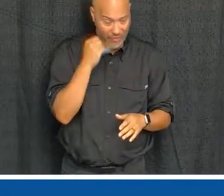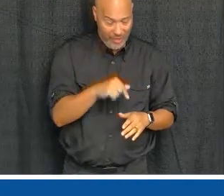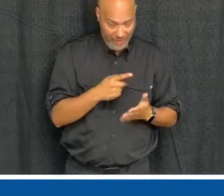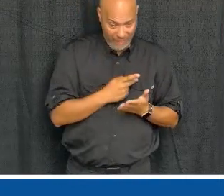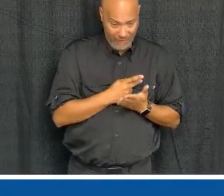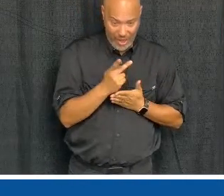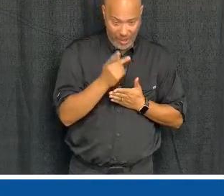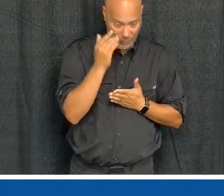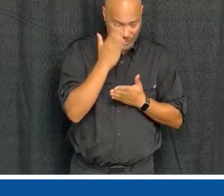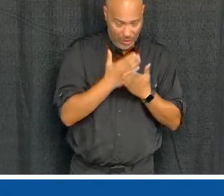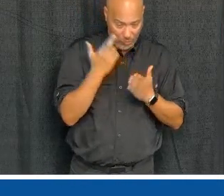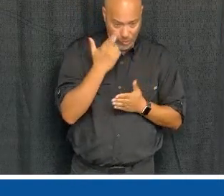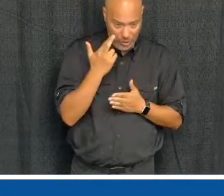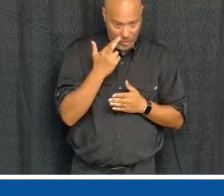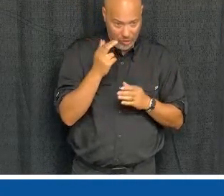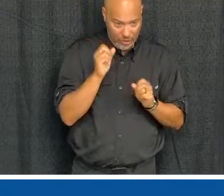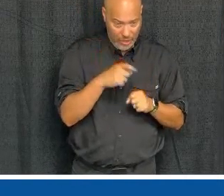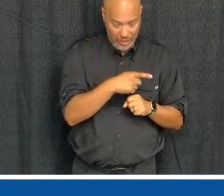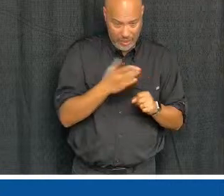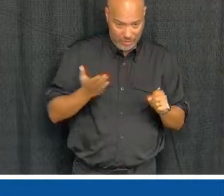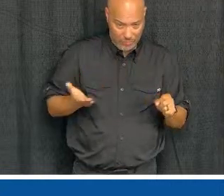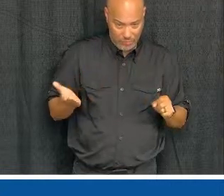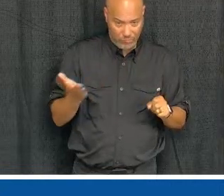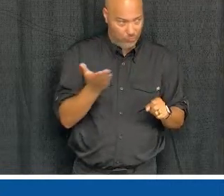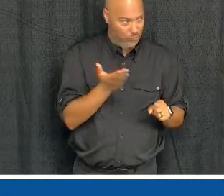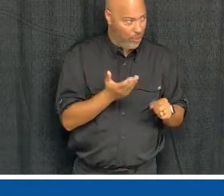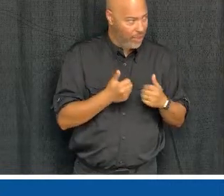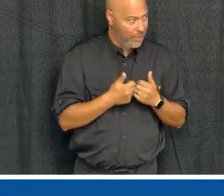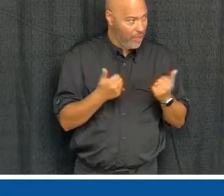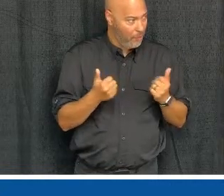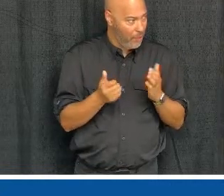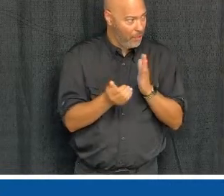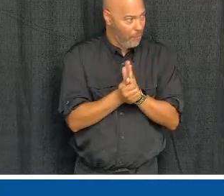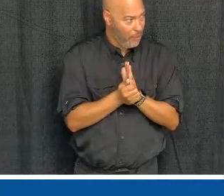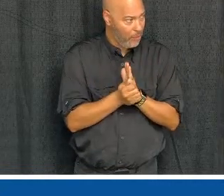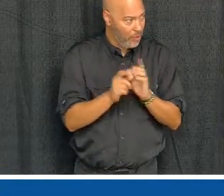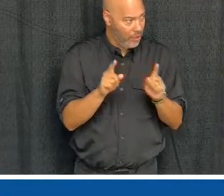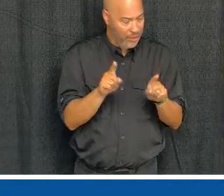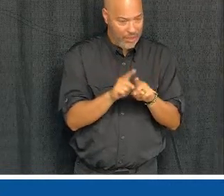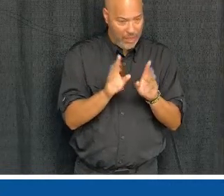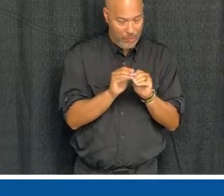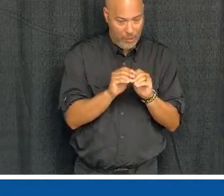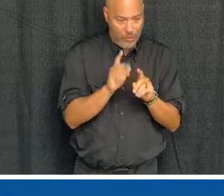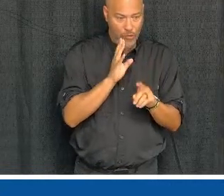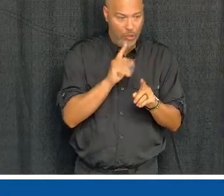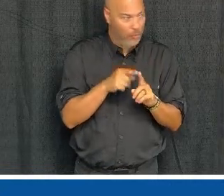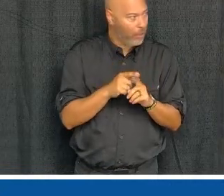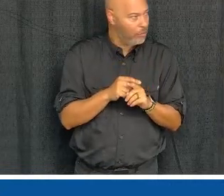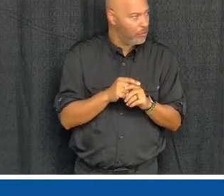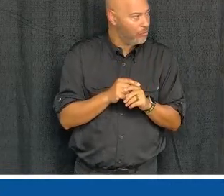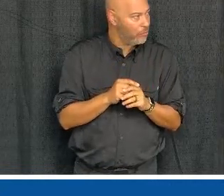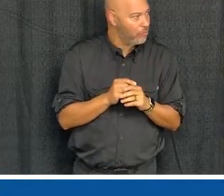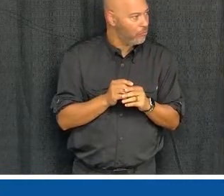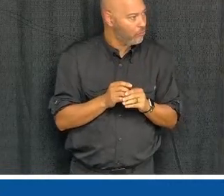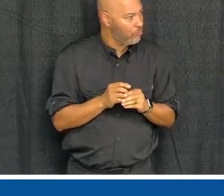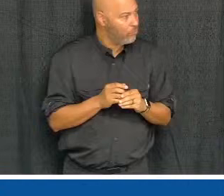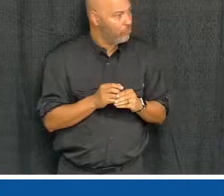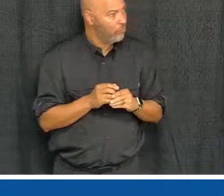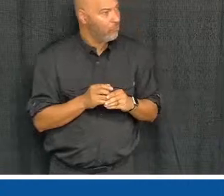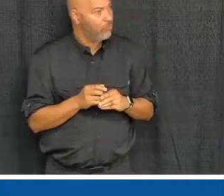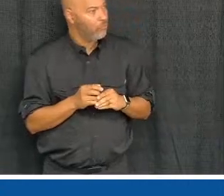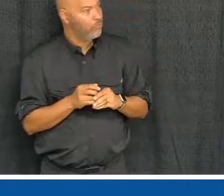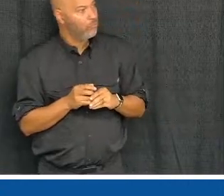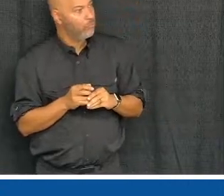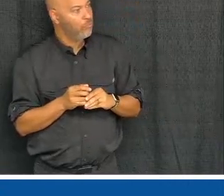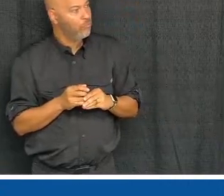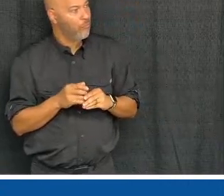for some reason, could he not bring a separate amendment forward at the same meeting to address? Okay, thank you. Oh, even easier. Okay,